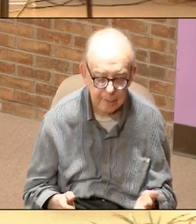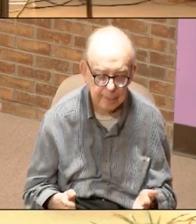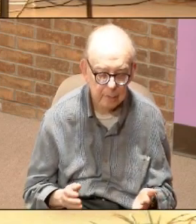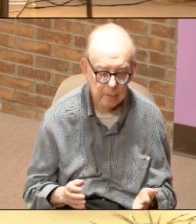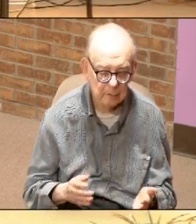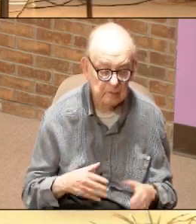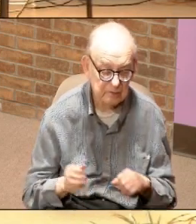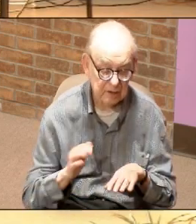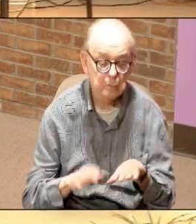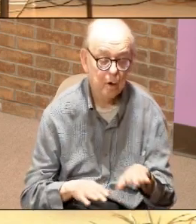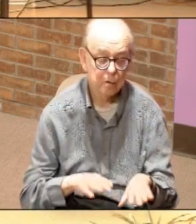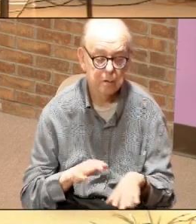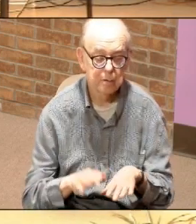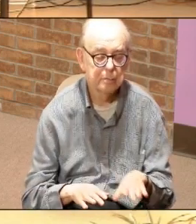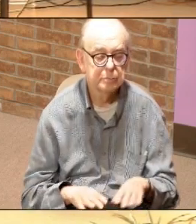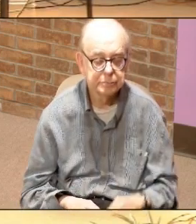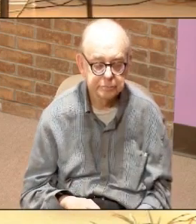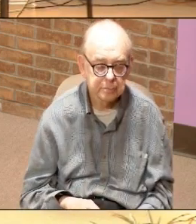Take a walk.